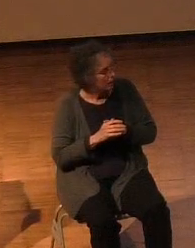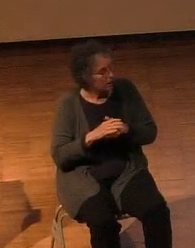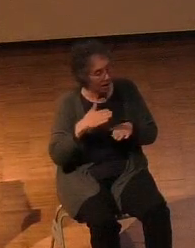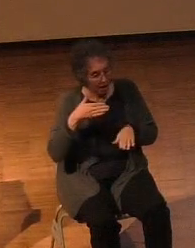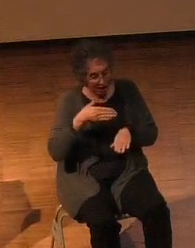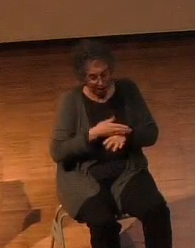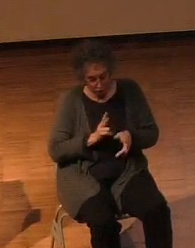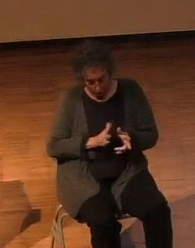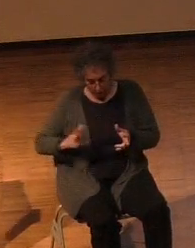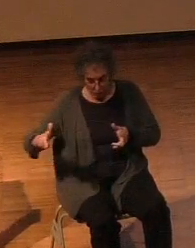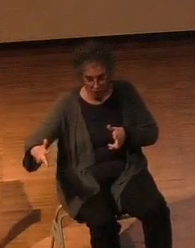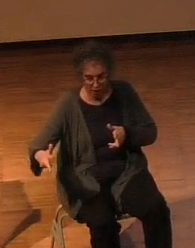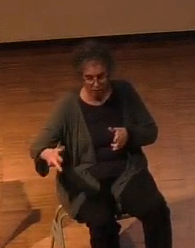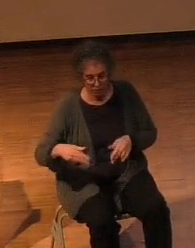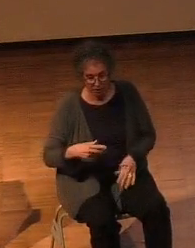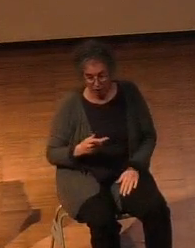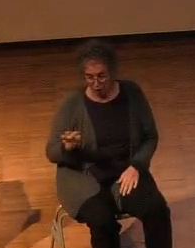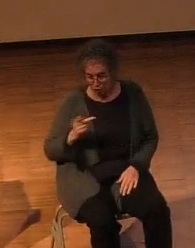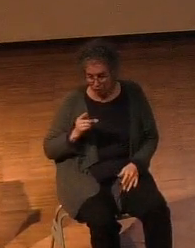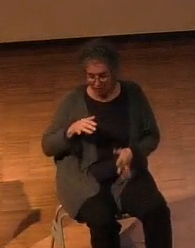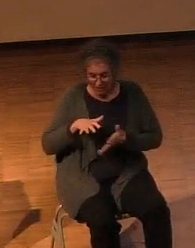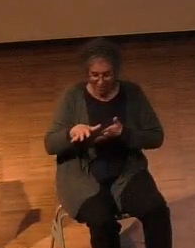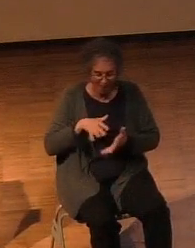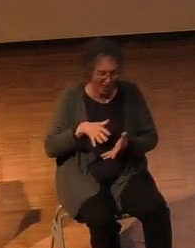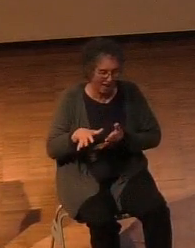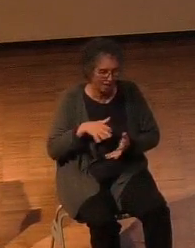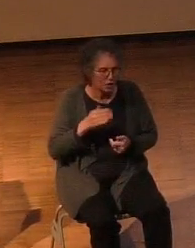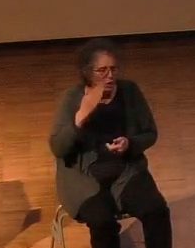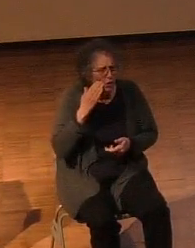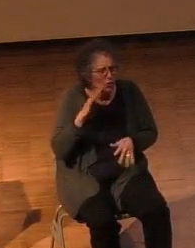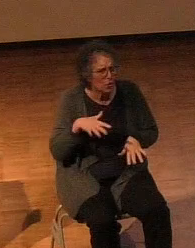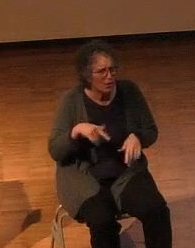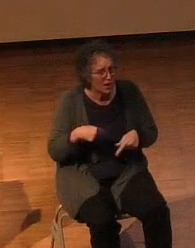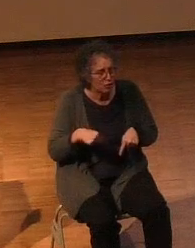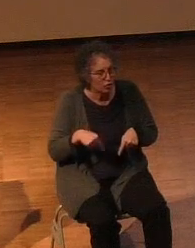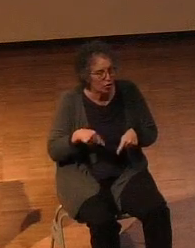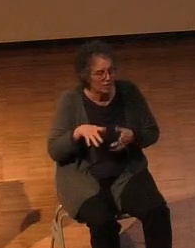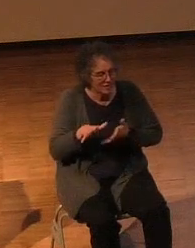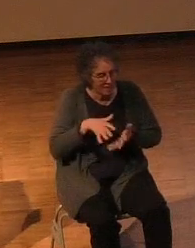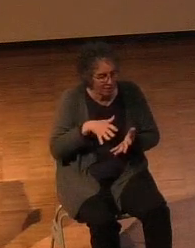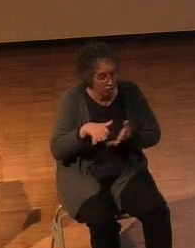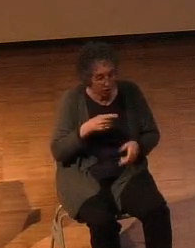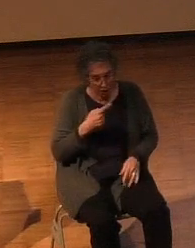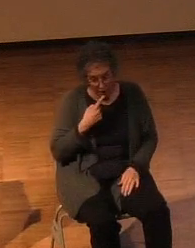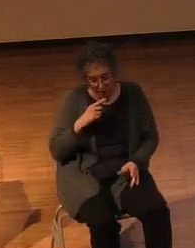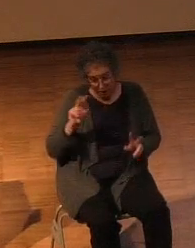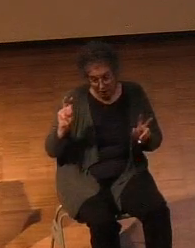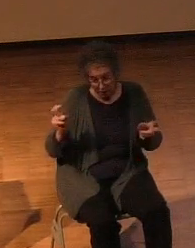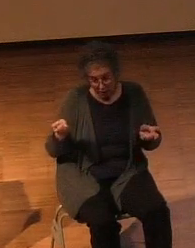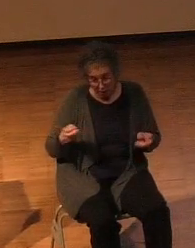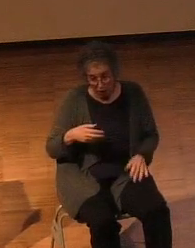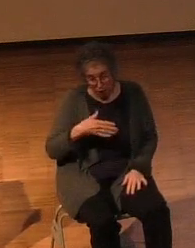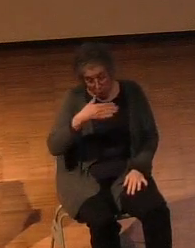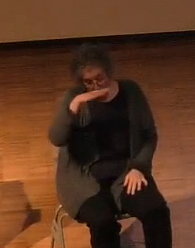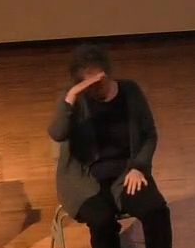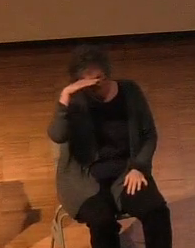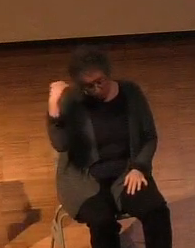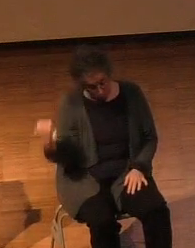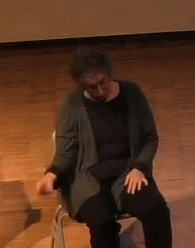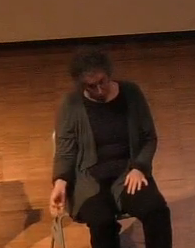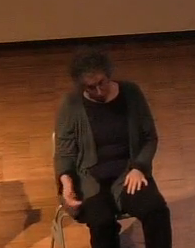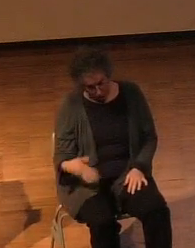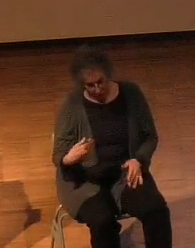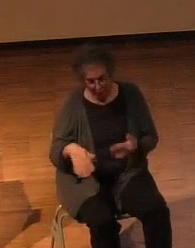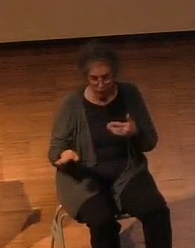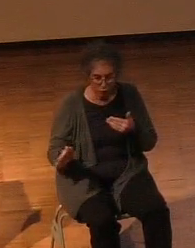After he pulled off, Alana and I laughed, you know, that nervous laughter. And I said, quote, phew, that was